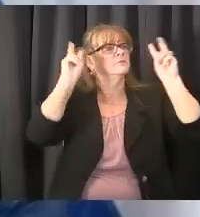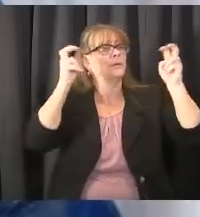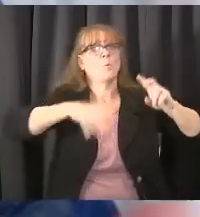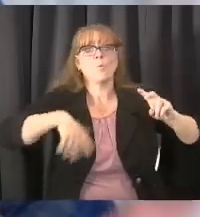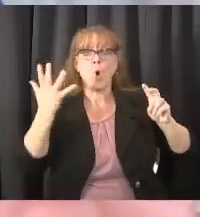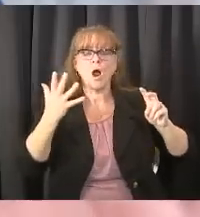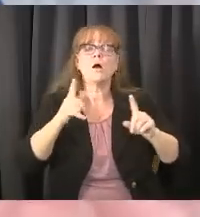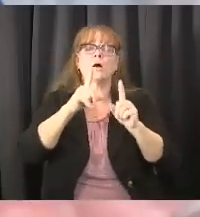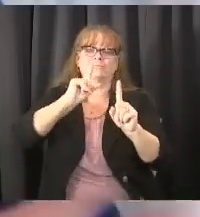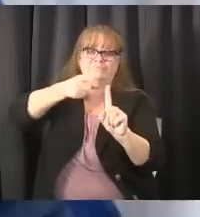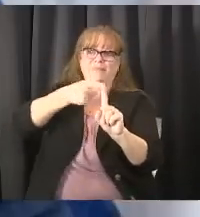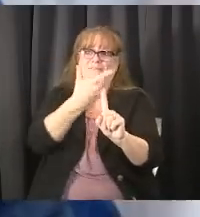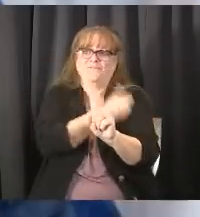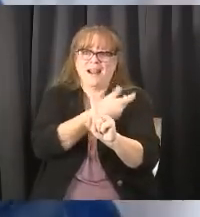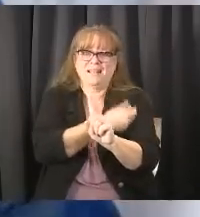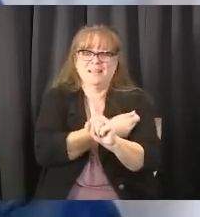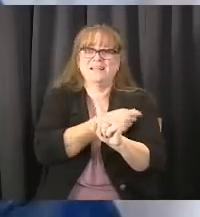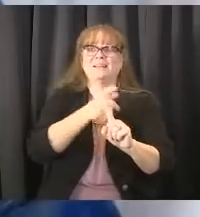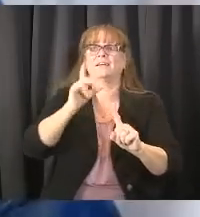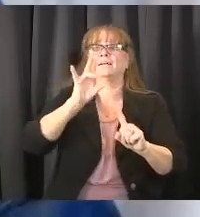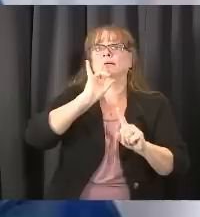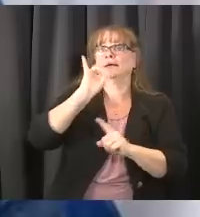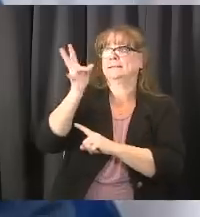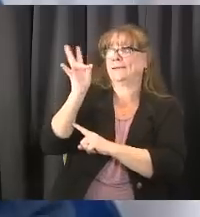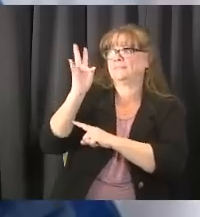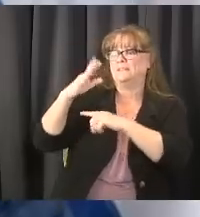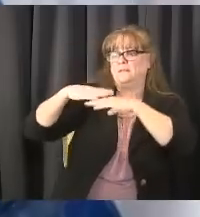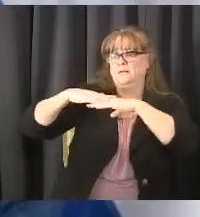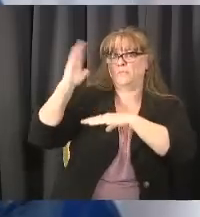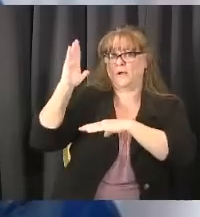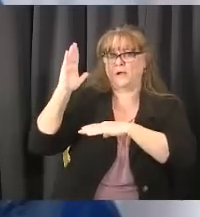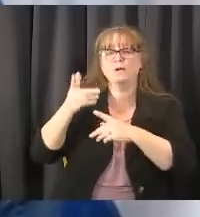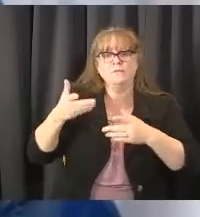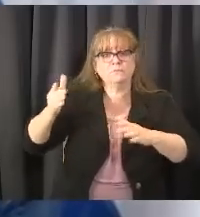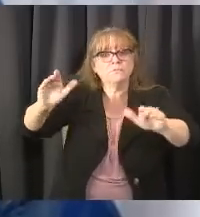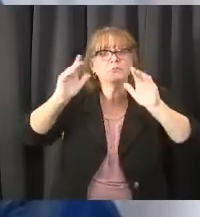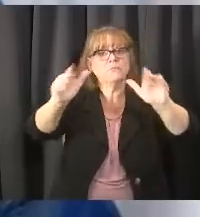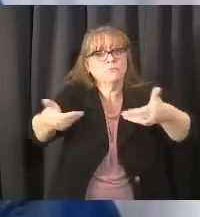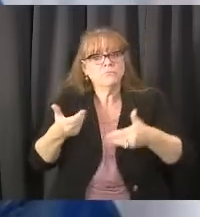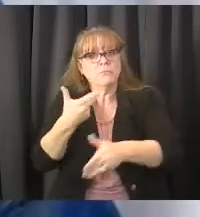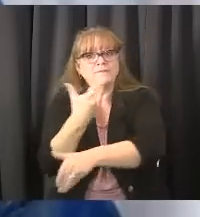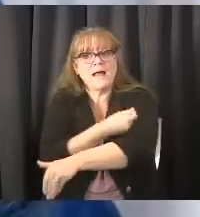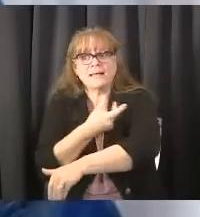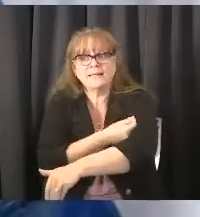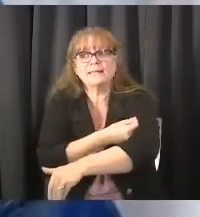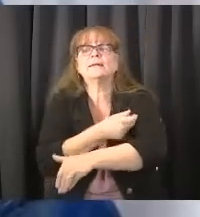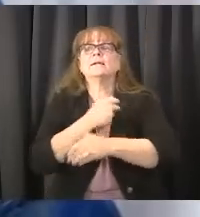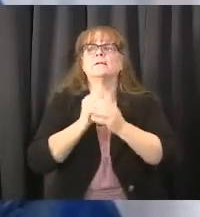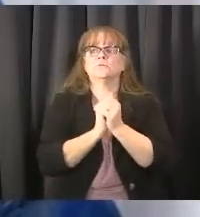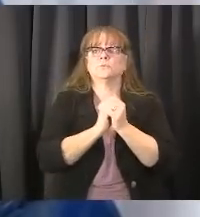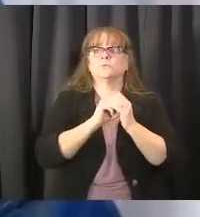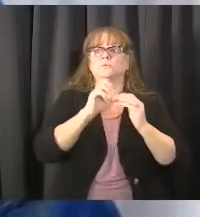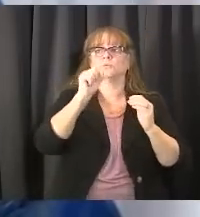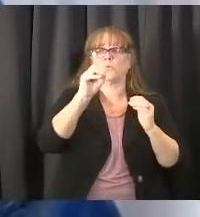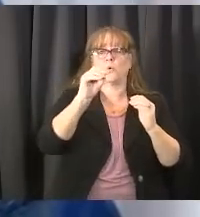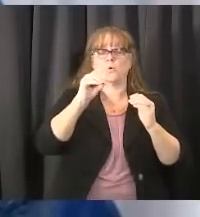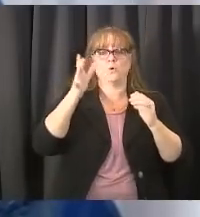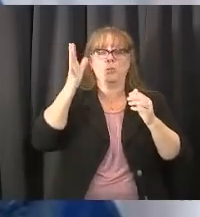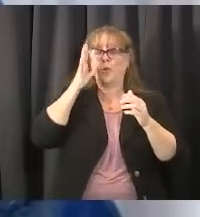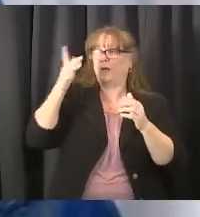of our partners, some of our larger partners and our partners in equity for vaccine distribution with us today. We have Peter Benko, the CEO of Centura